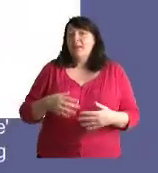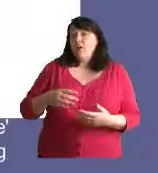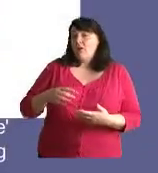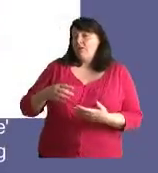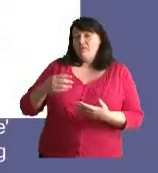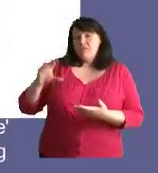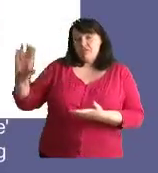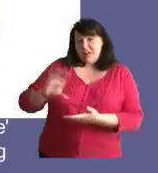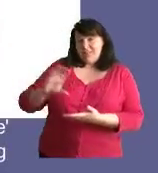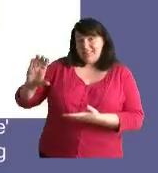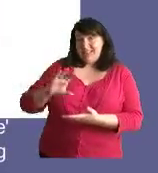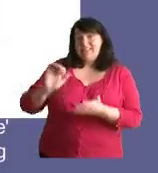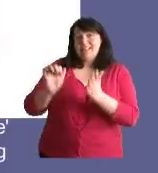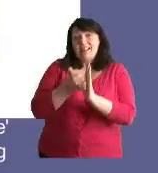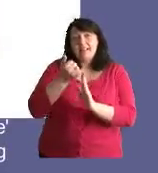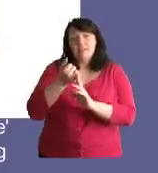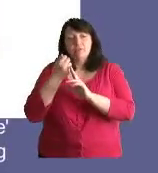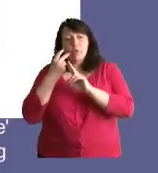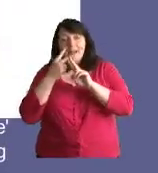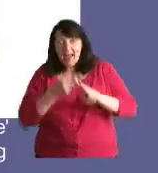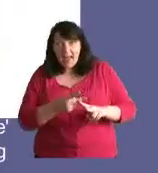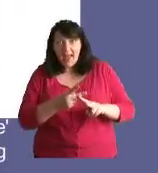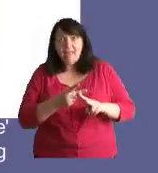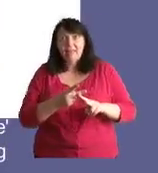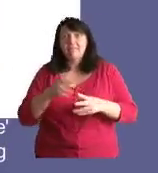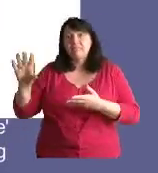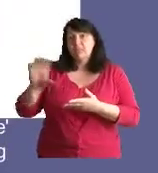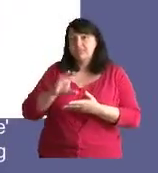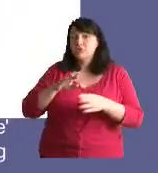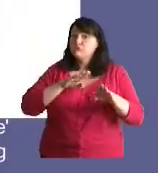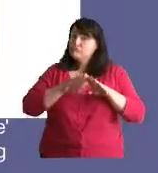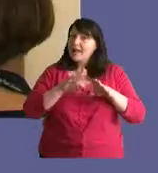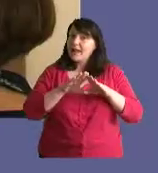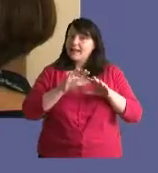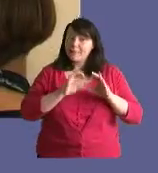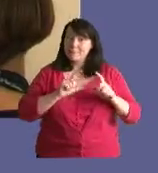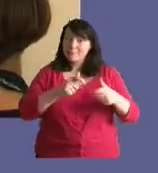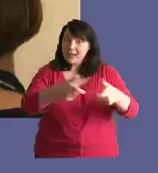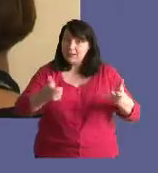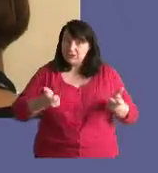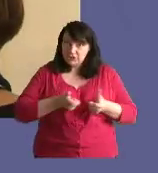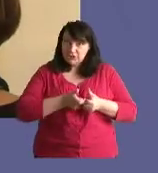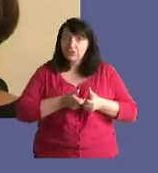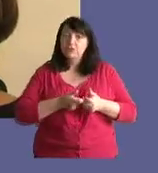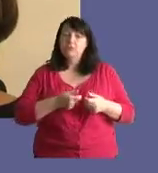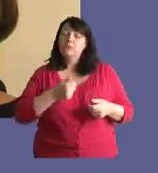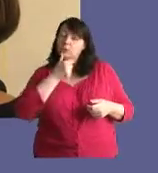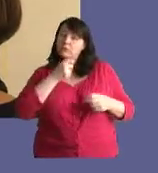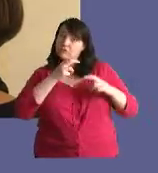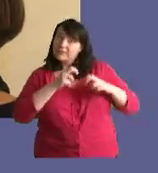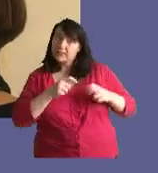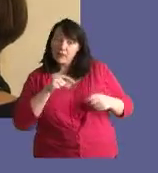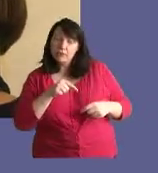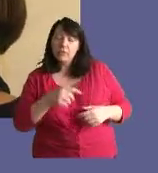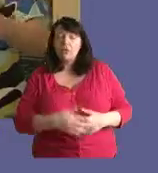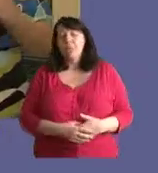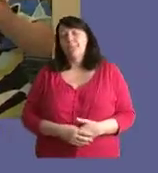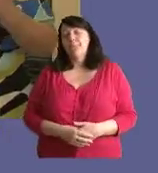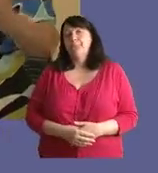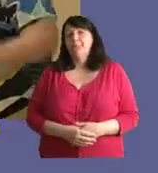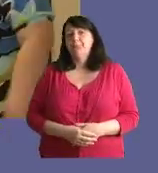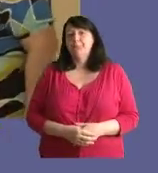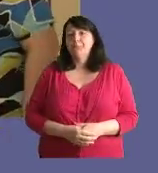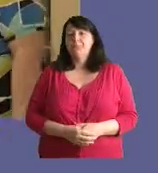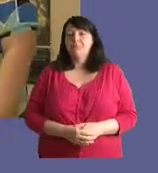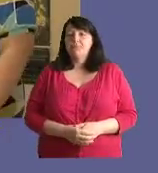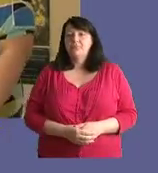Then we got funding from Skills for Care, and that actually funded a whole training package to use the research. How would it make you